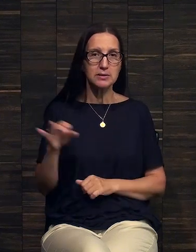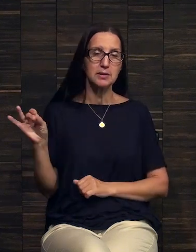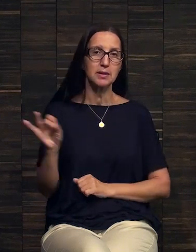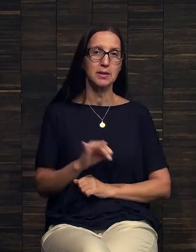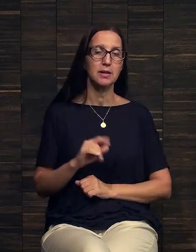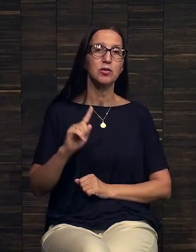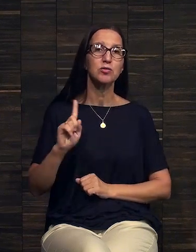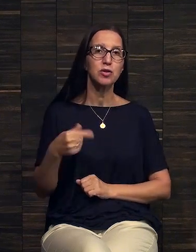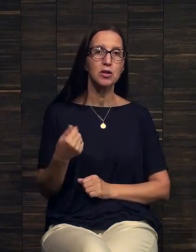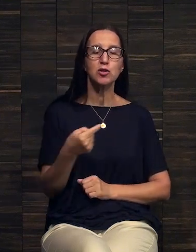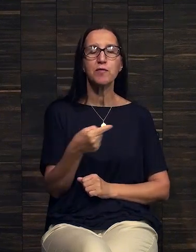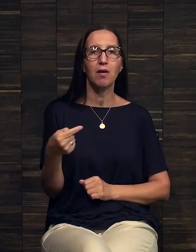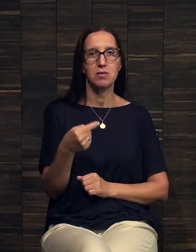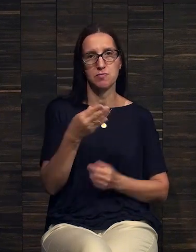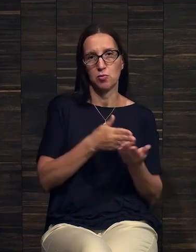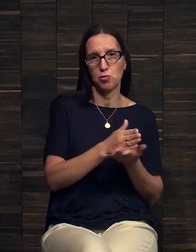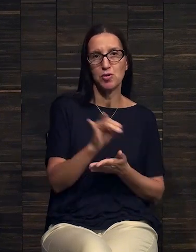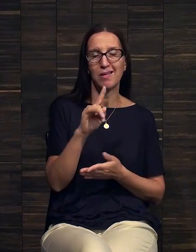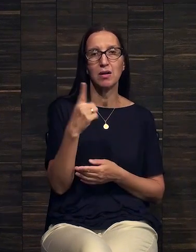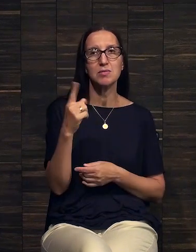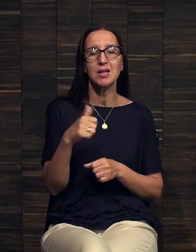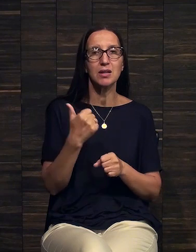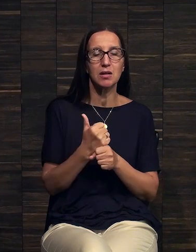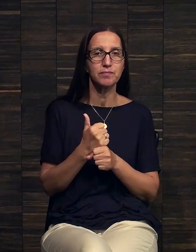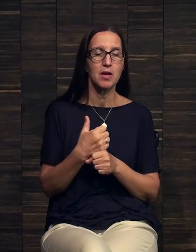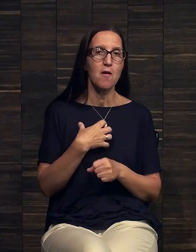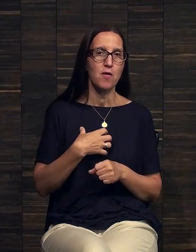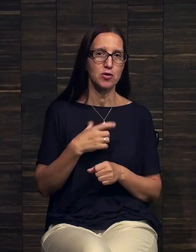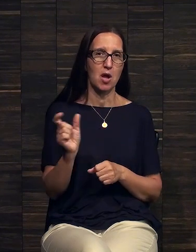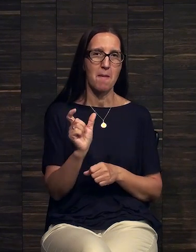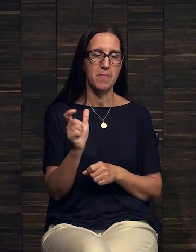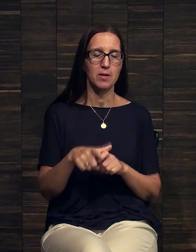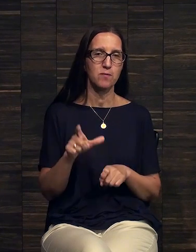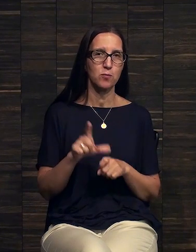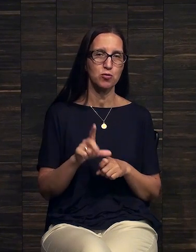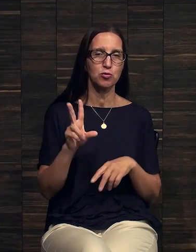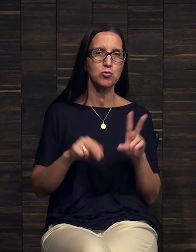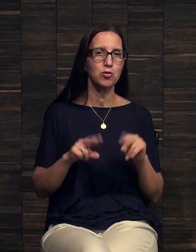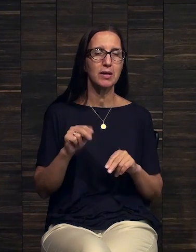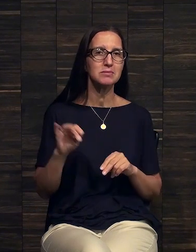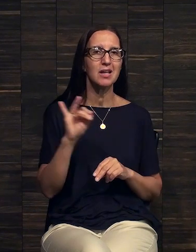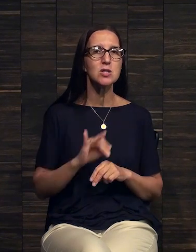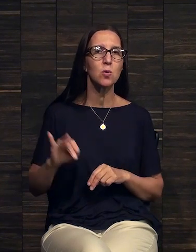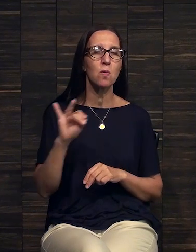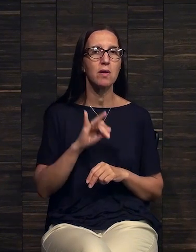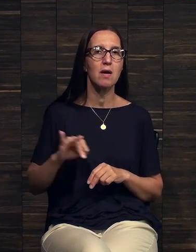talk about the drug abuse, even a negative sense. And